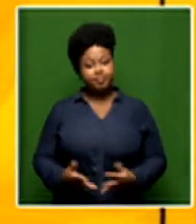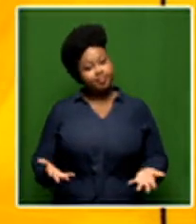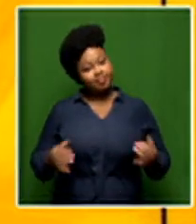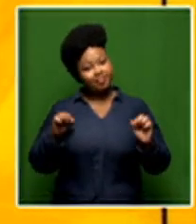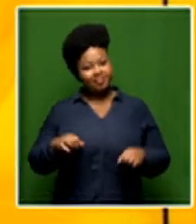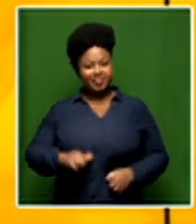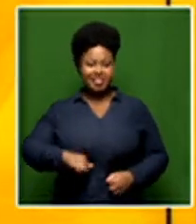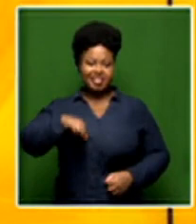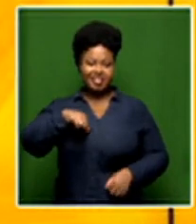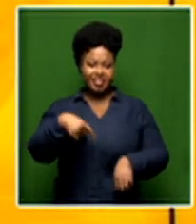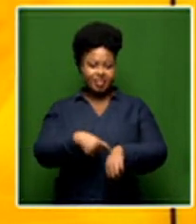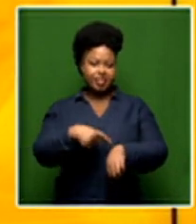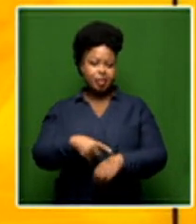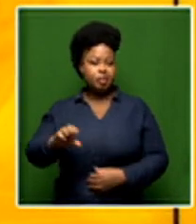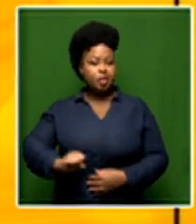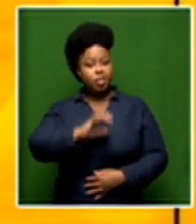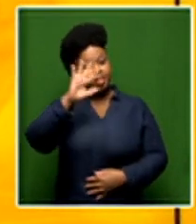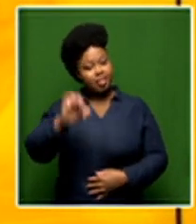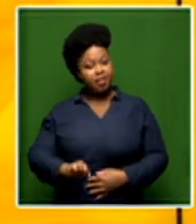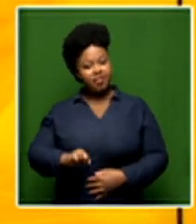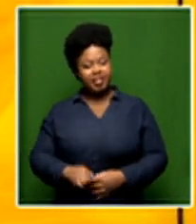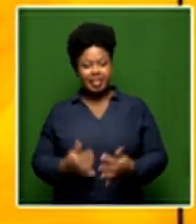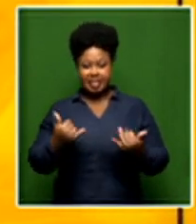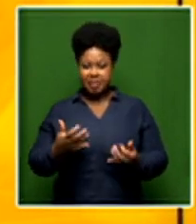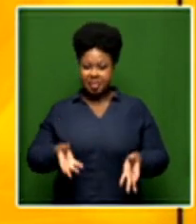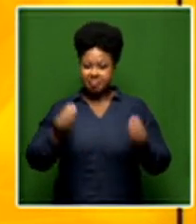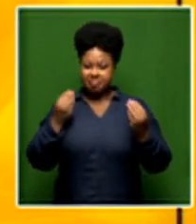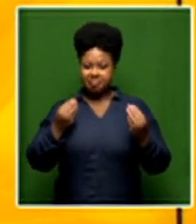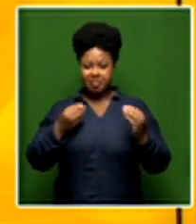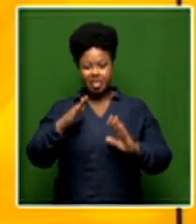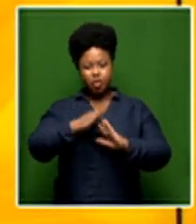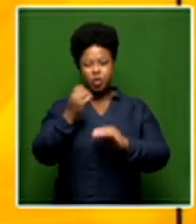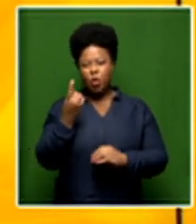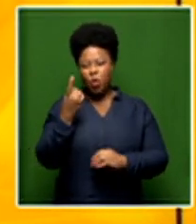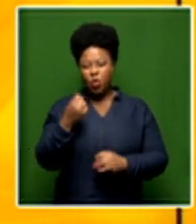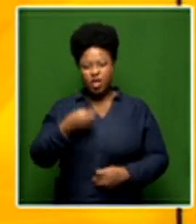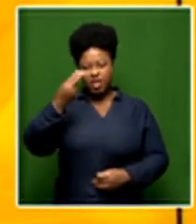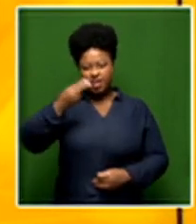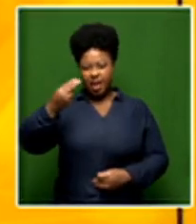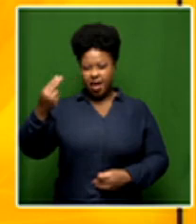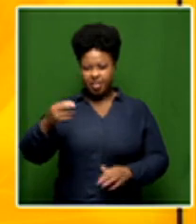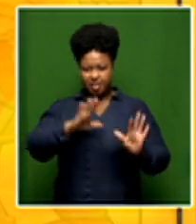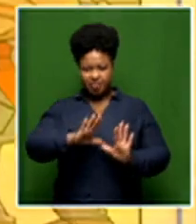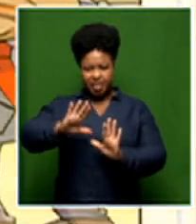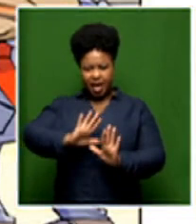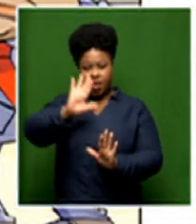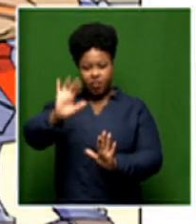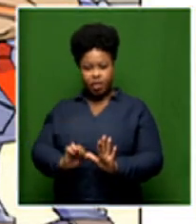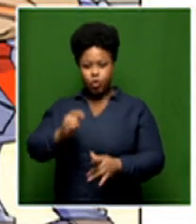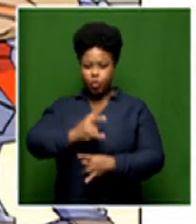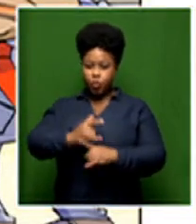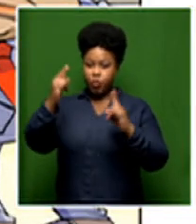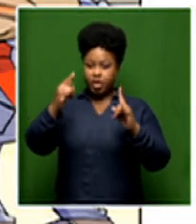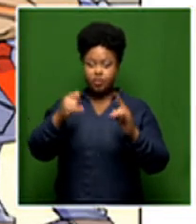So it's a moment to be proud now. A South African has recently become the only artist from the continent to win an